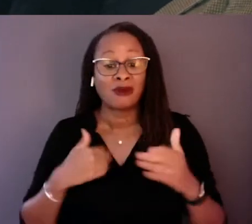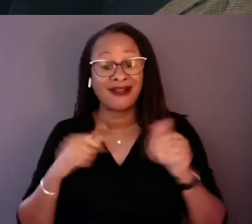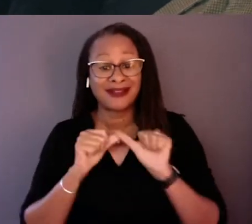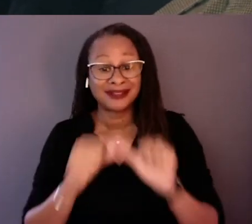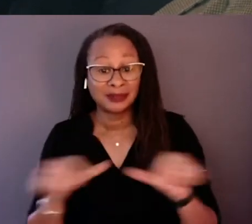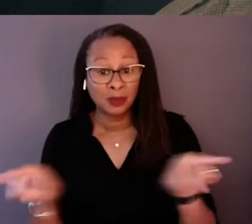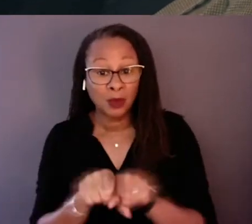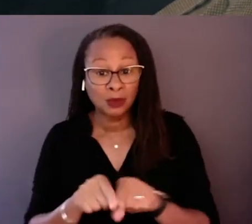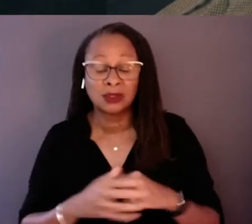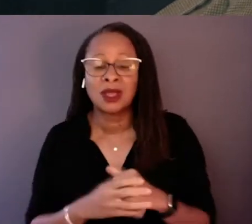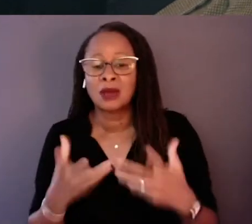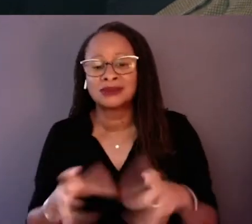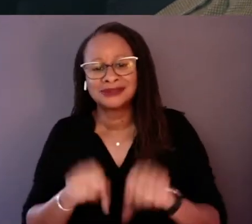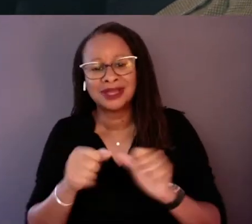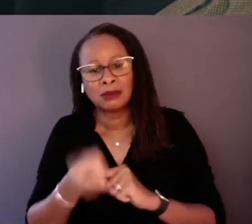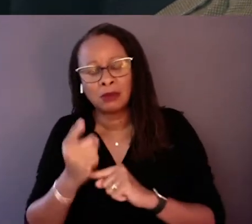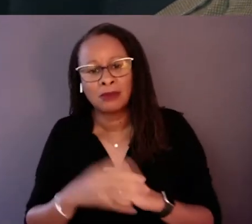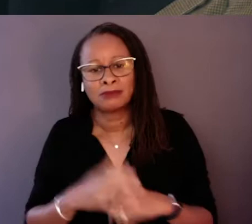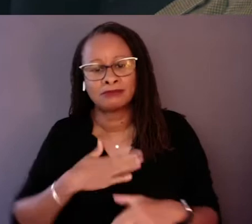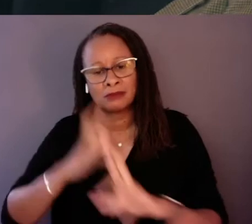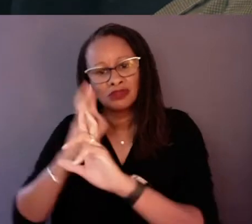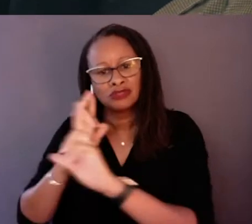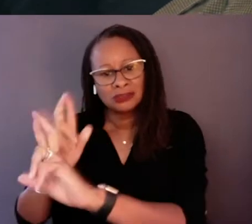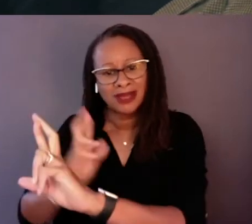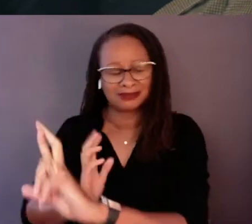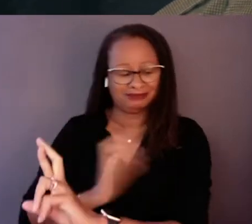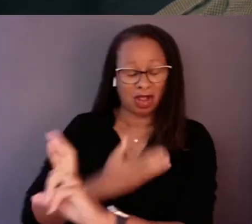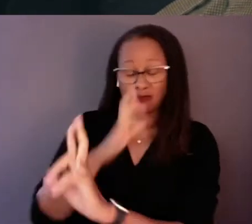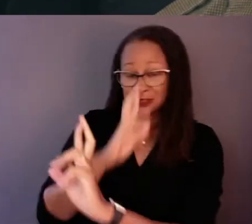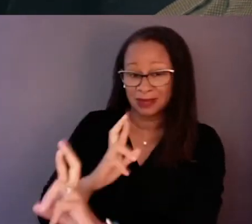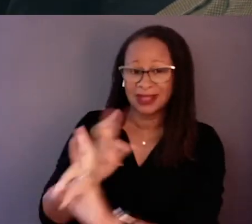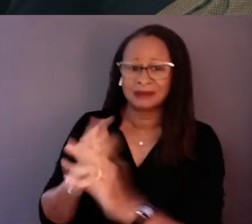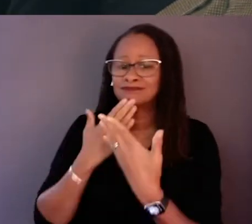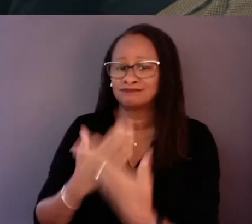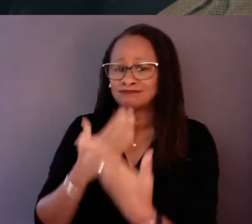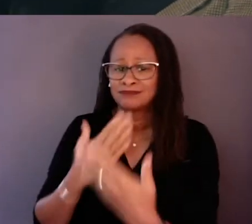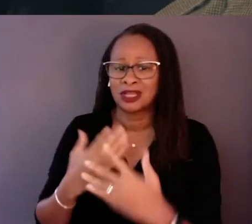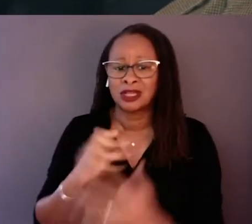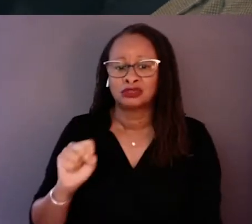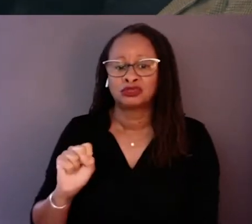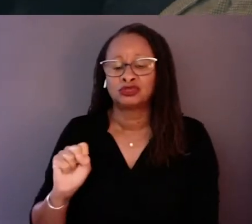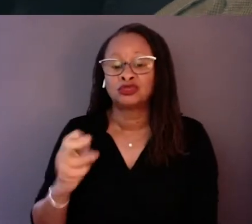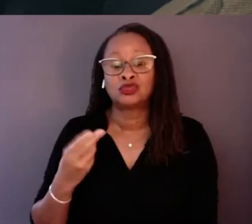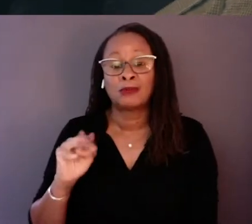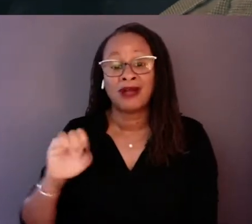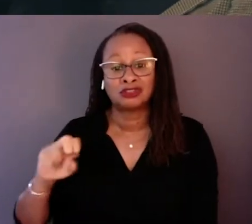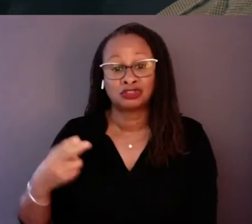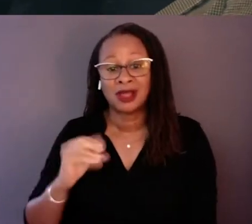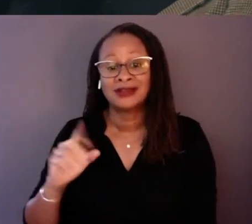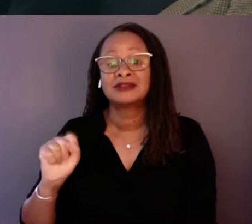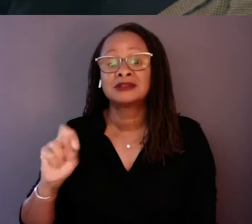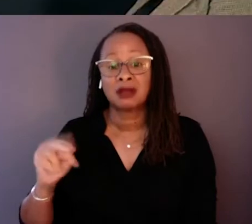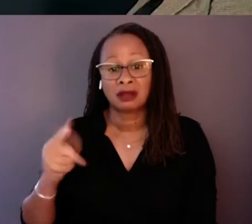want to take a moment to pay my respects and our respects and gratitude to the Chumash and Tongva people on whose land we're holding